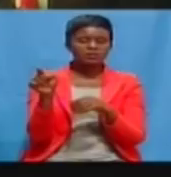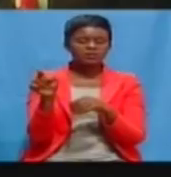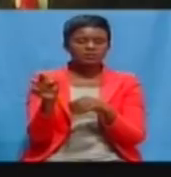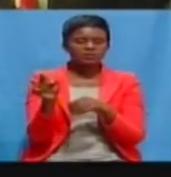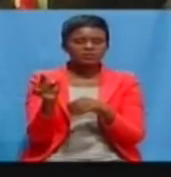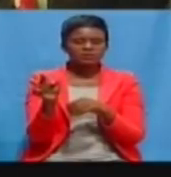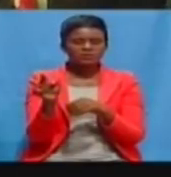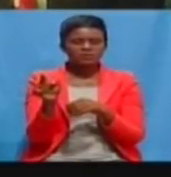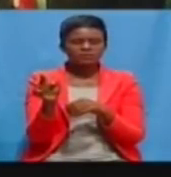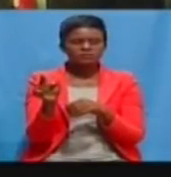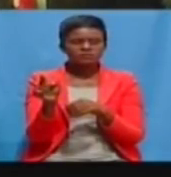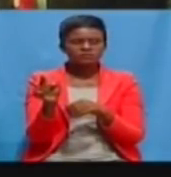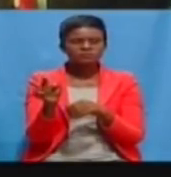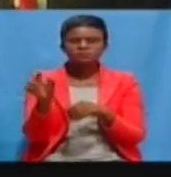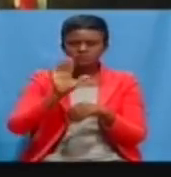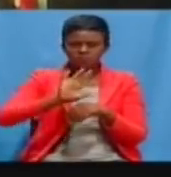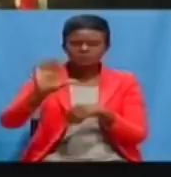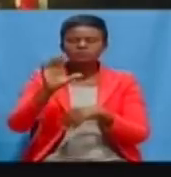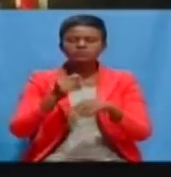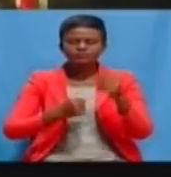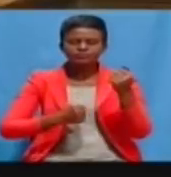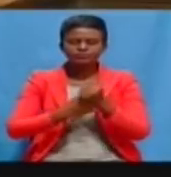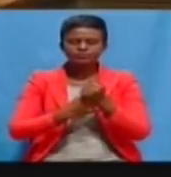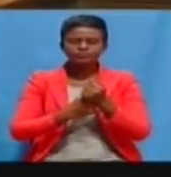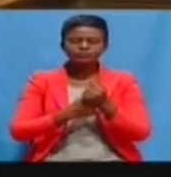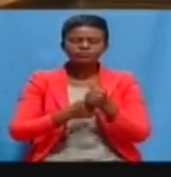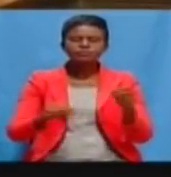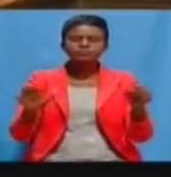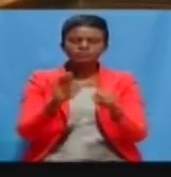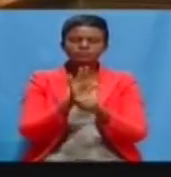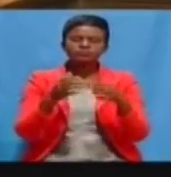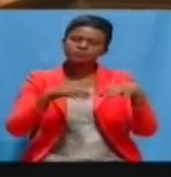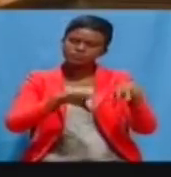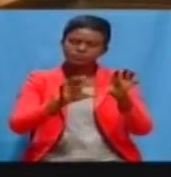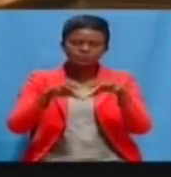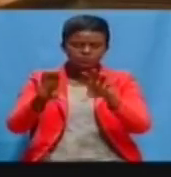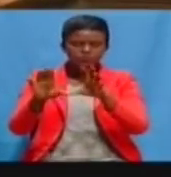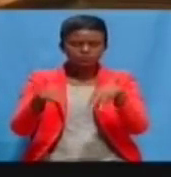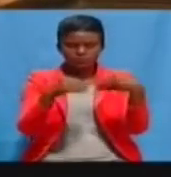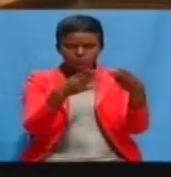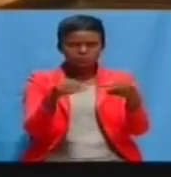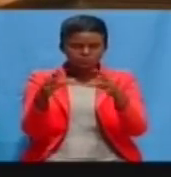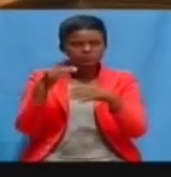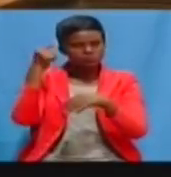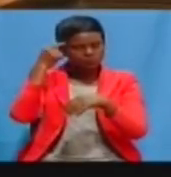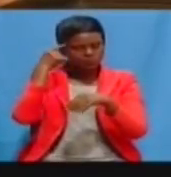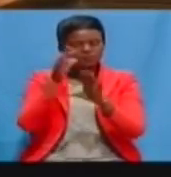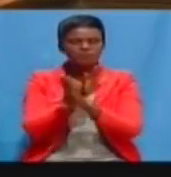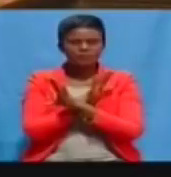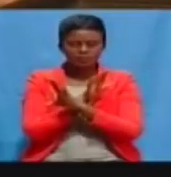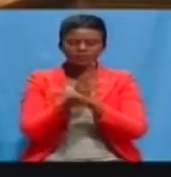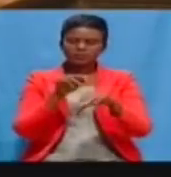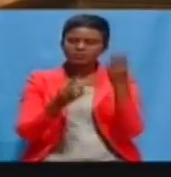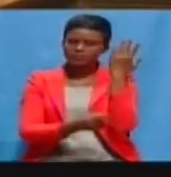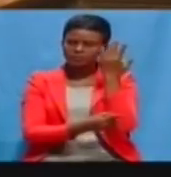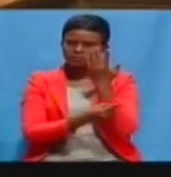for the support it continues to render to the Zambian government in the development